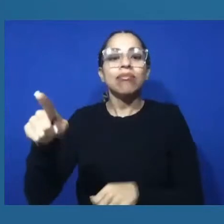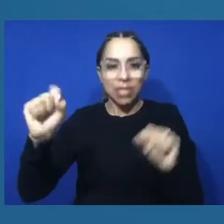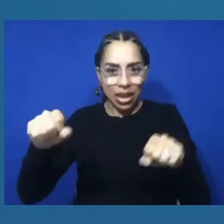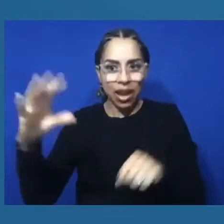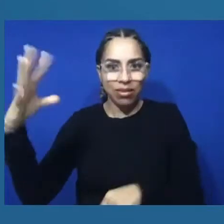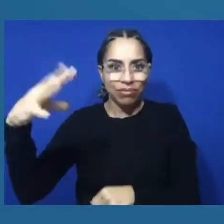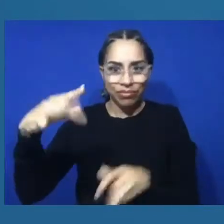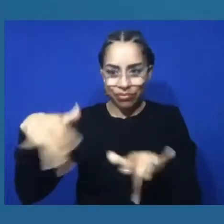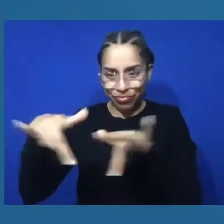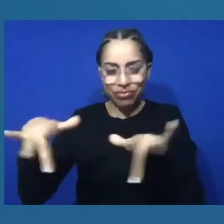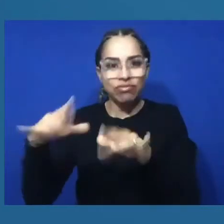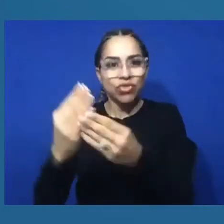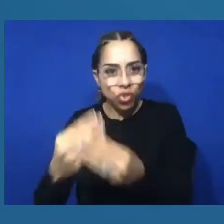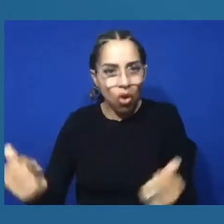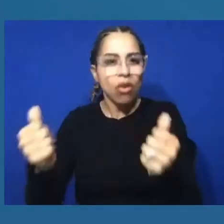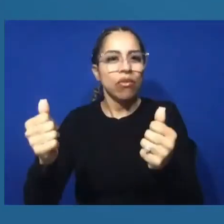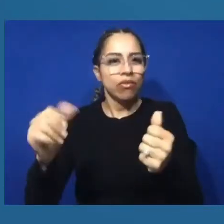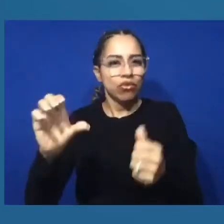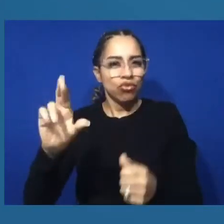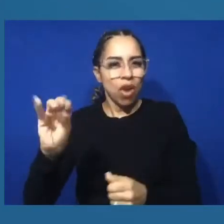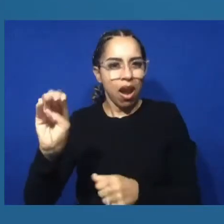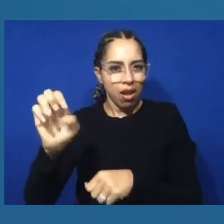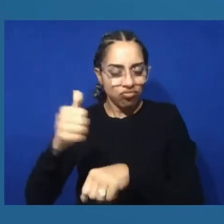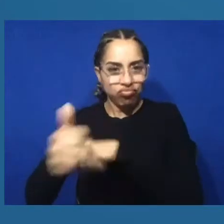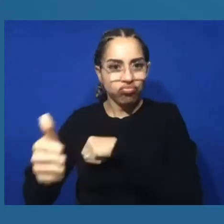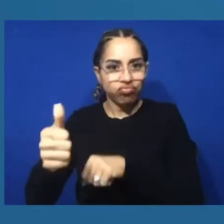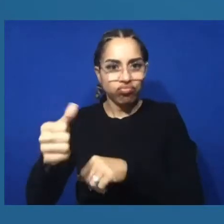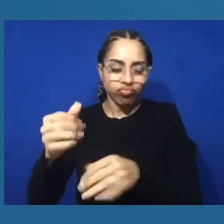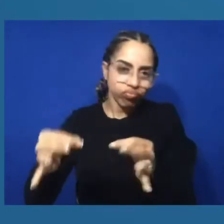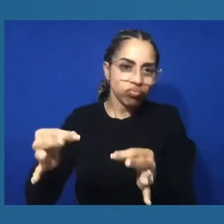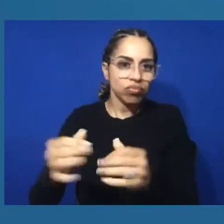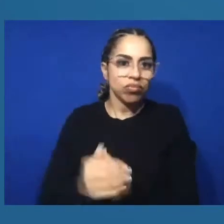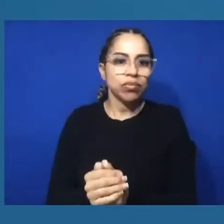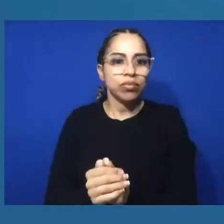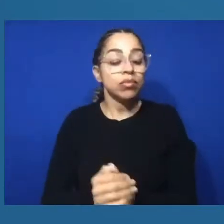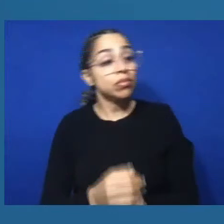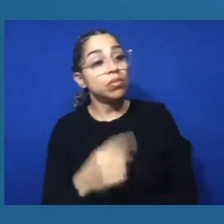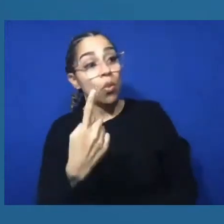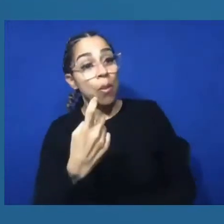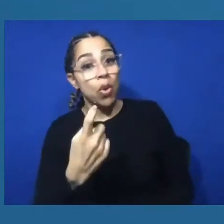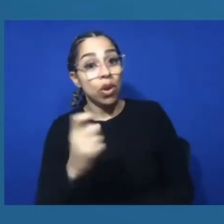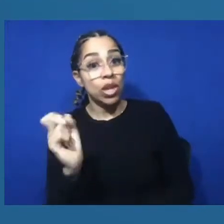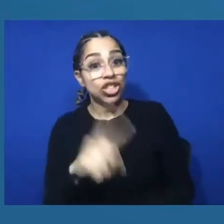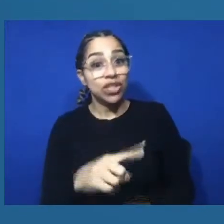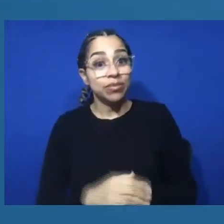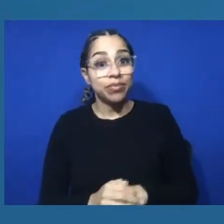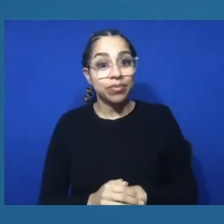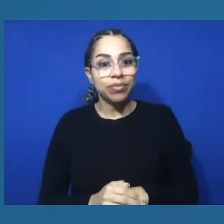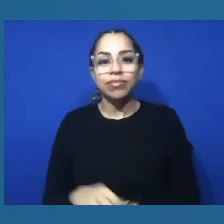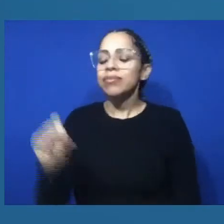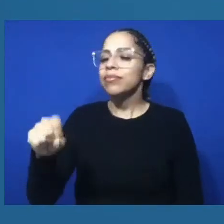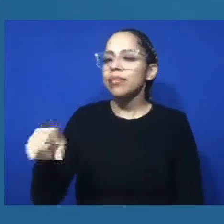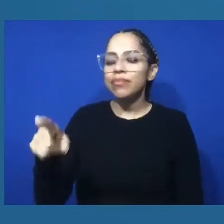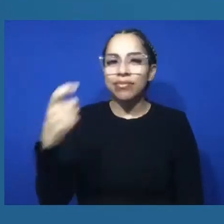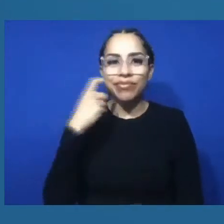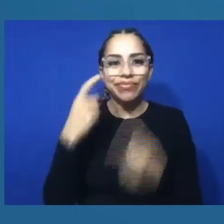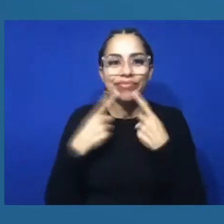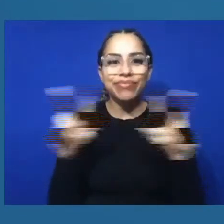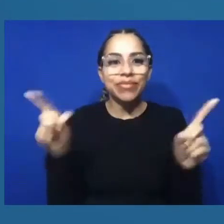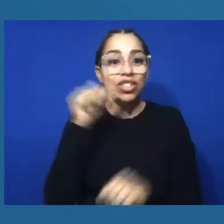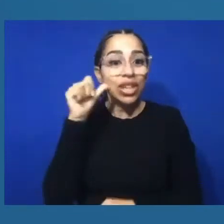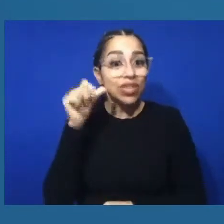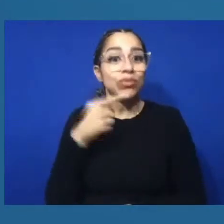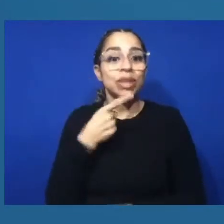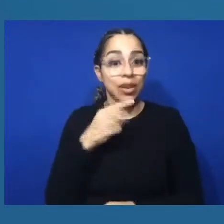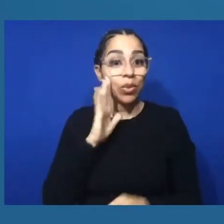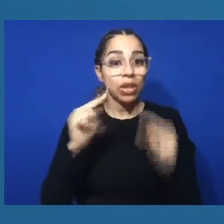time for one more. Dan? Governor, in your State of the State book yesterday, you say that you're going to negotiate a revenue source for the MTA during the budget.